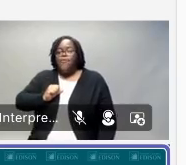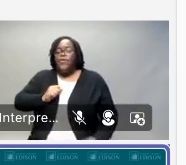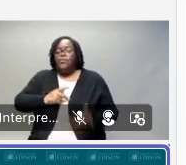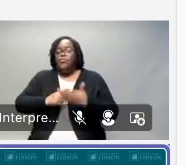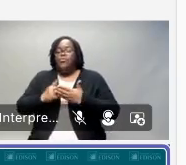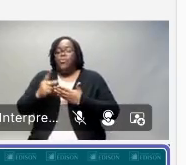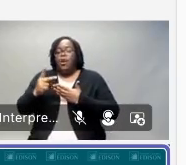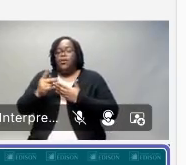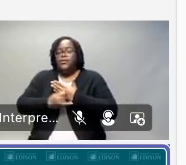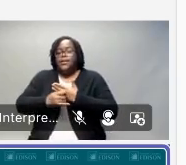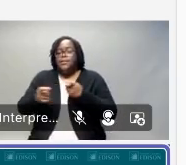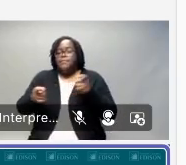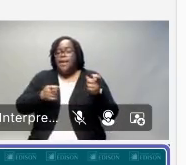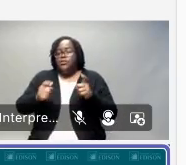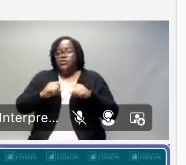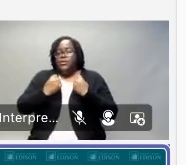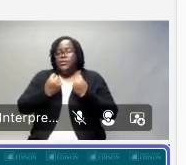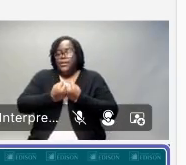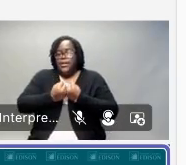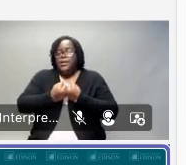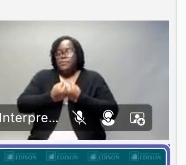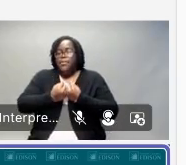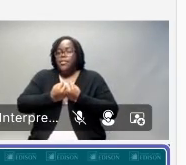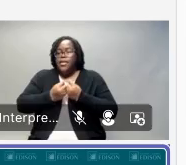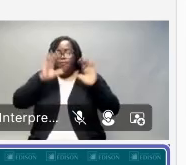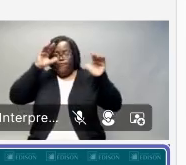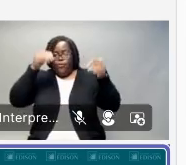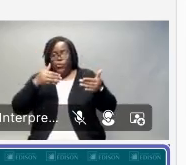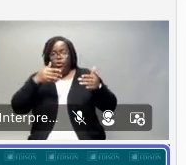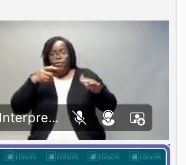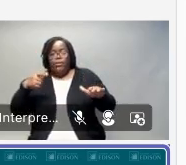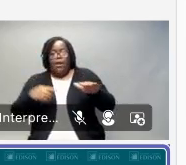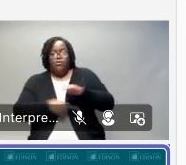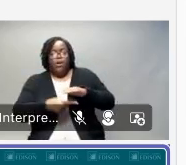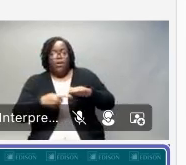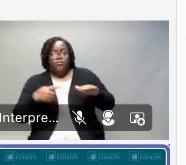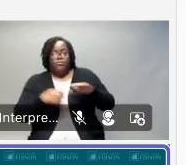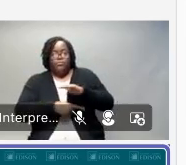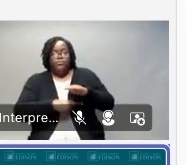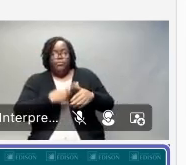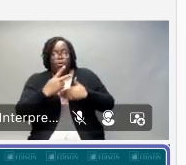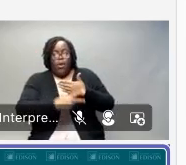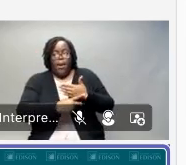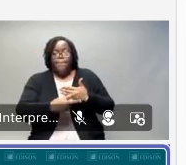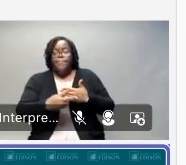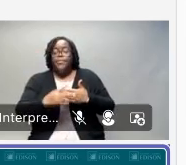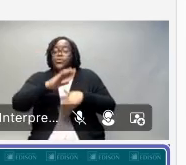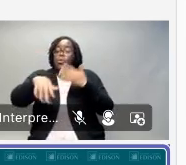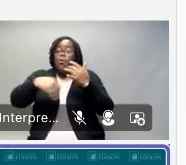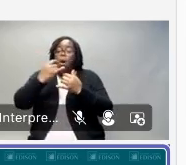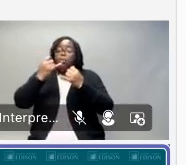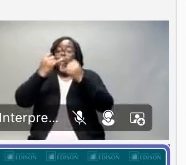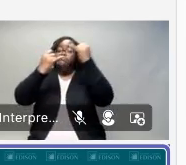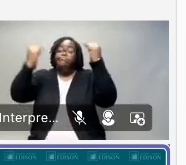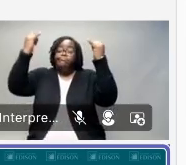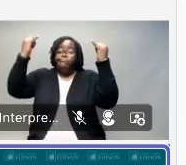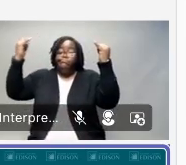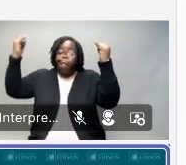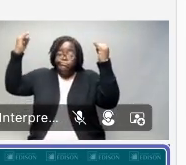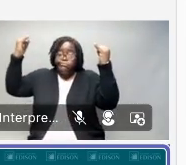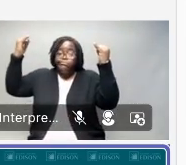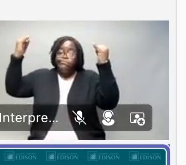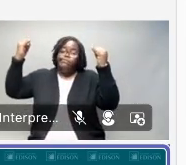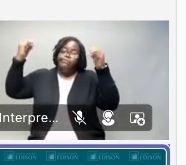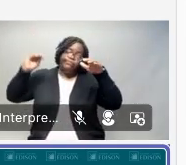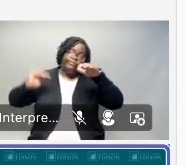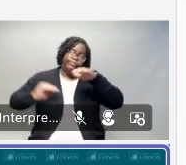team, overseeing our targeted underground program. And so this is where we're undergrounding the distribution lines in the severe